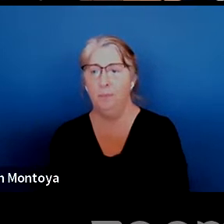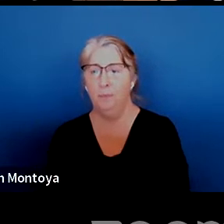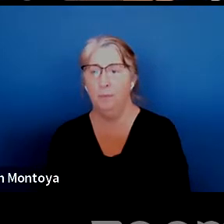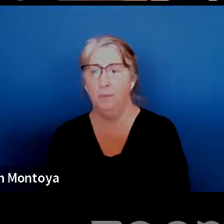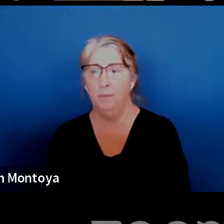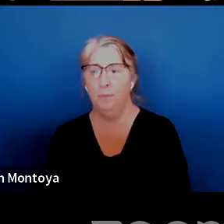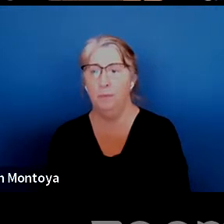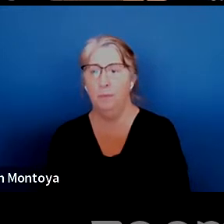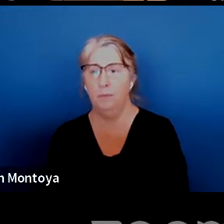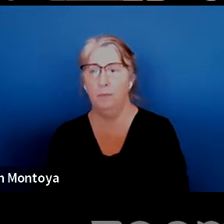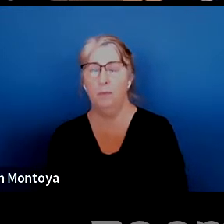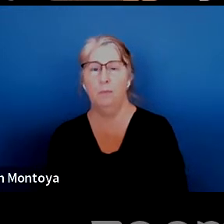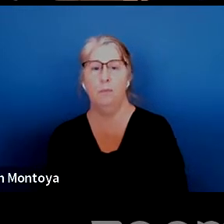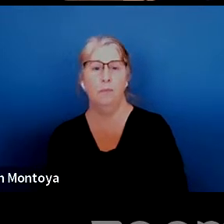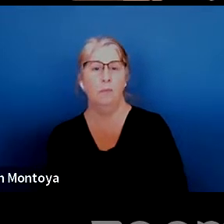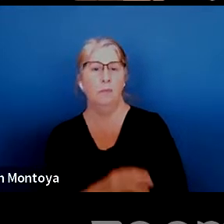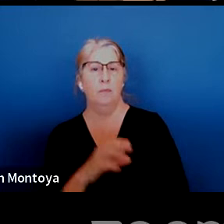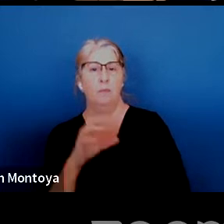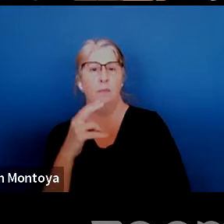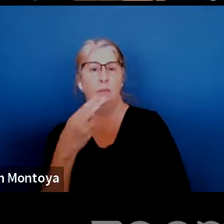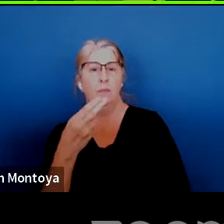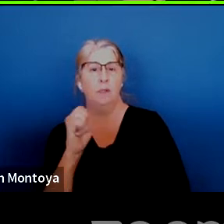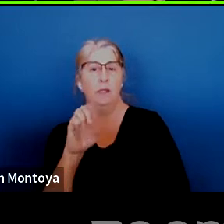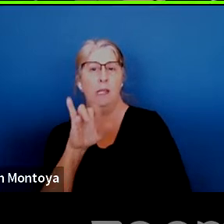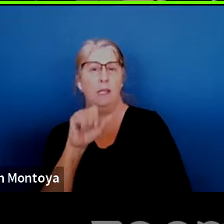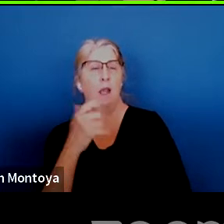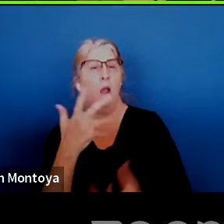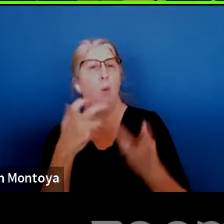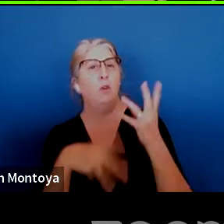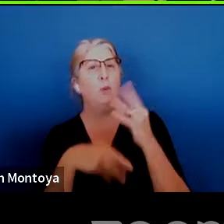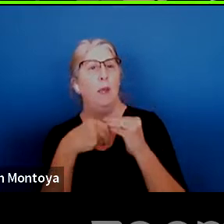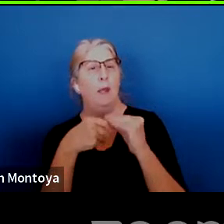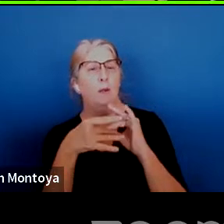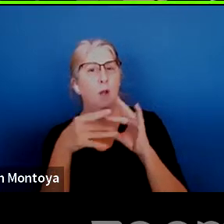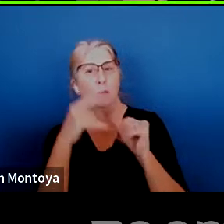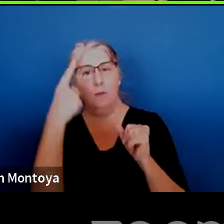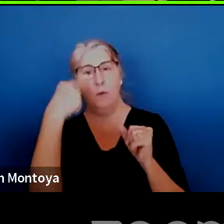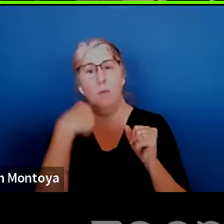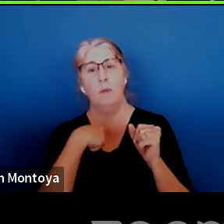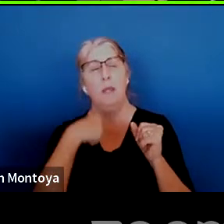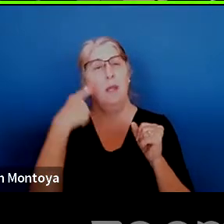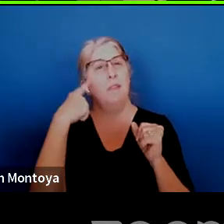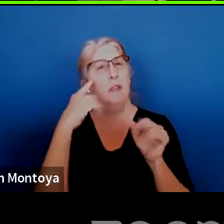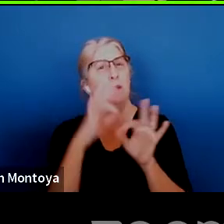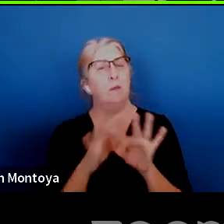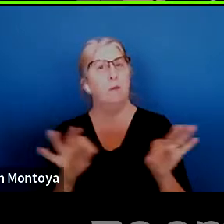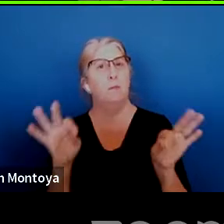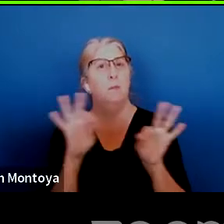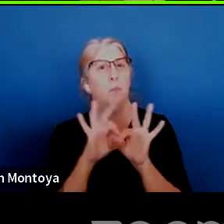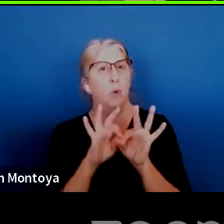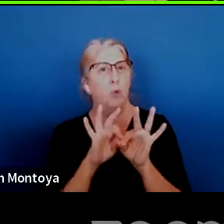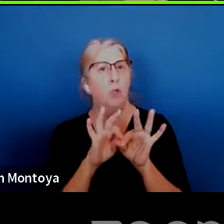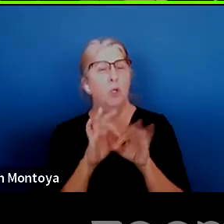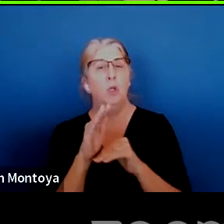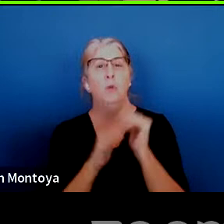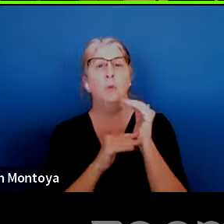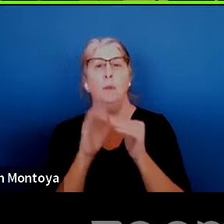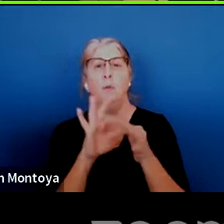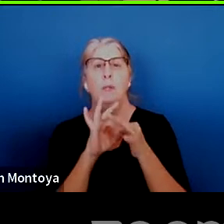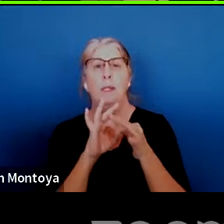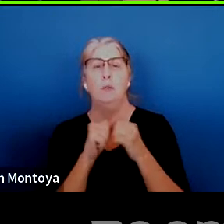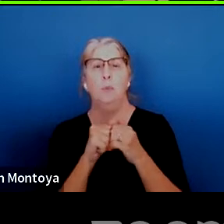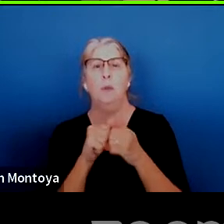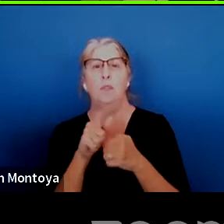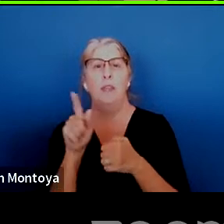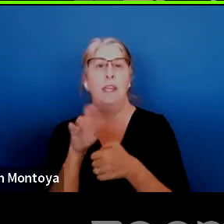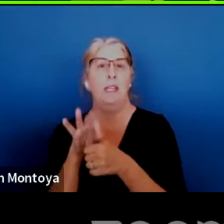Dan, can I add something? Of course. So this is Helia, and for me, I think it's really important to build a relationship with my elected